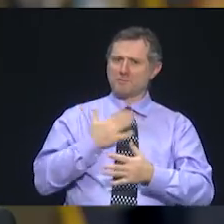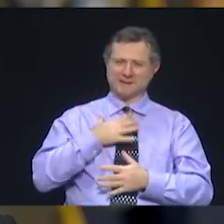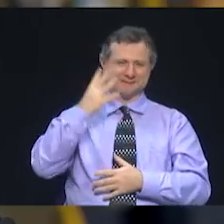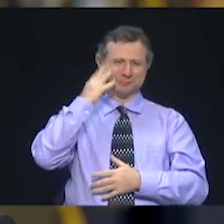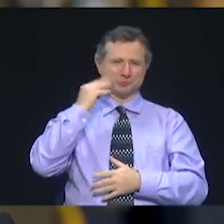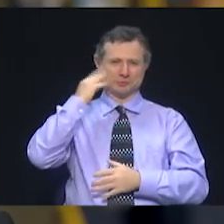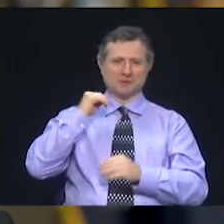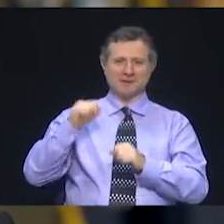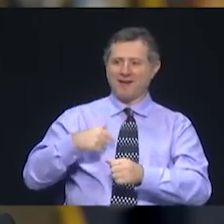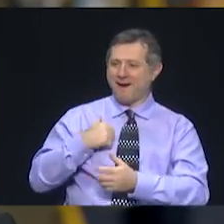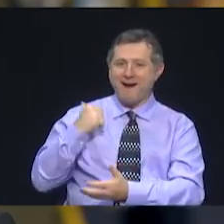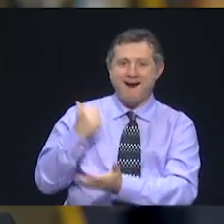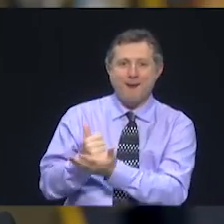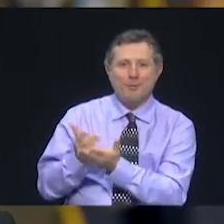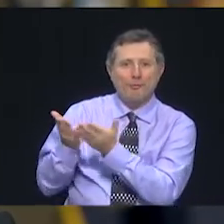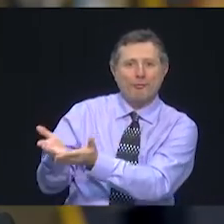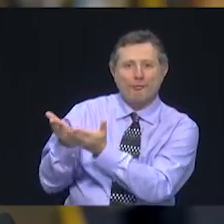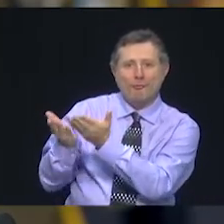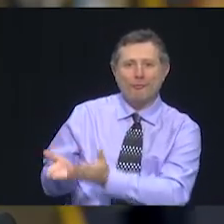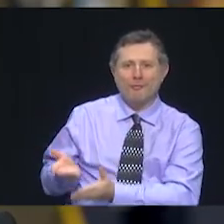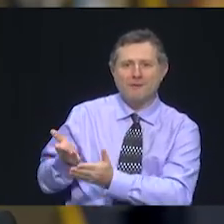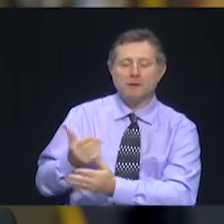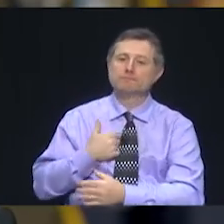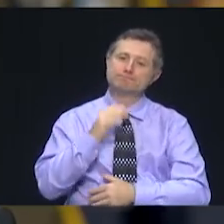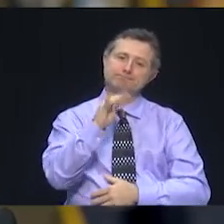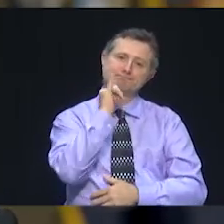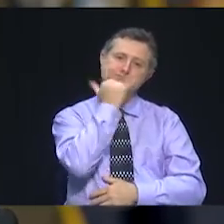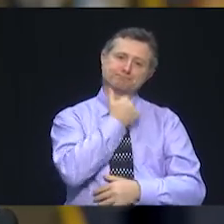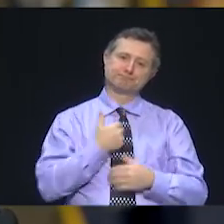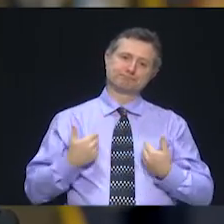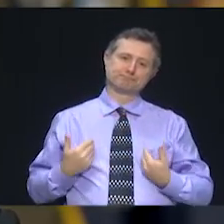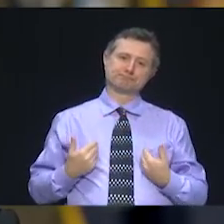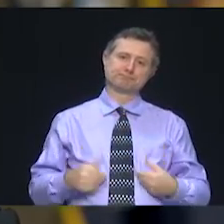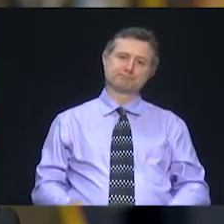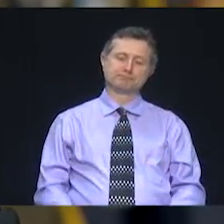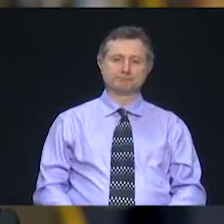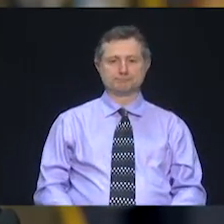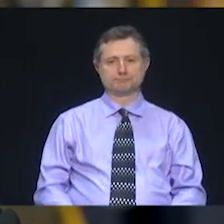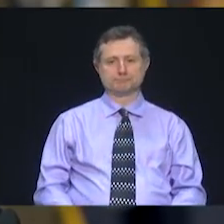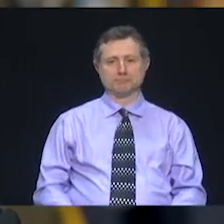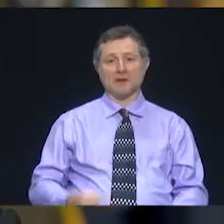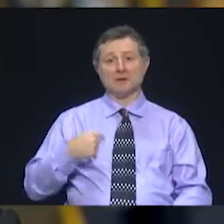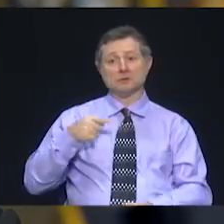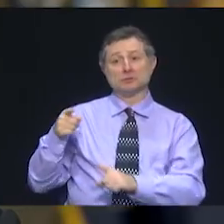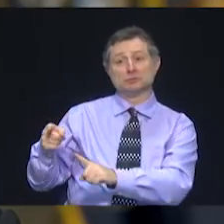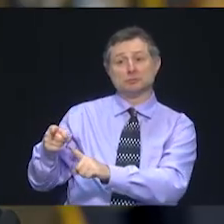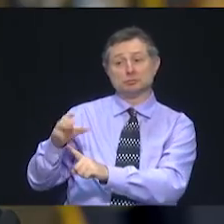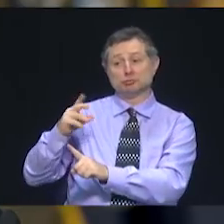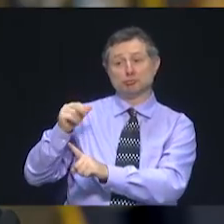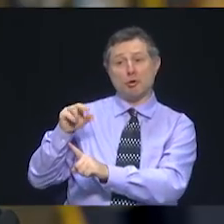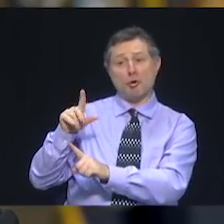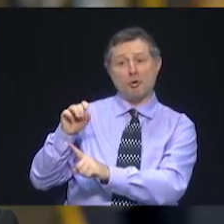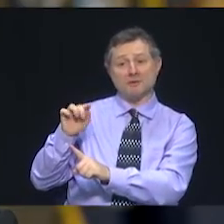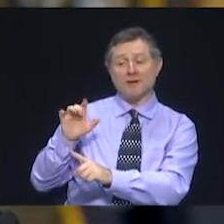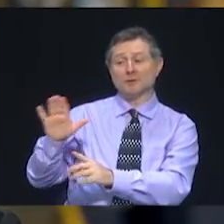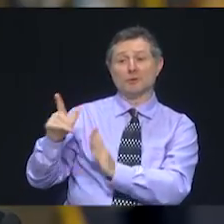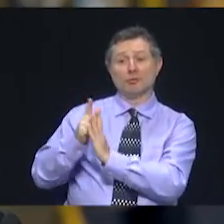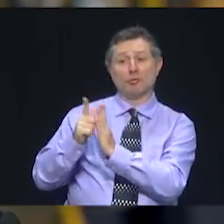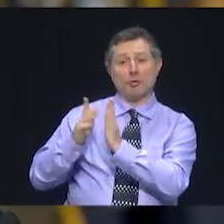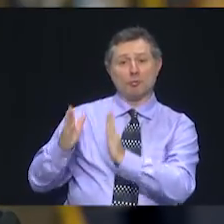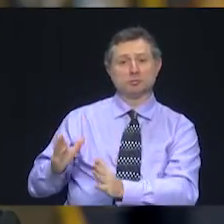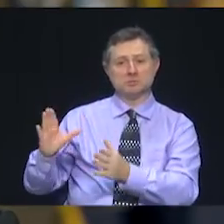her. But I was wrong. I have heard Charlotte and her lawyer, and I understand what they are